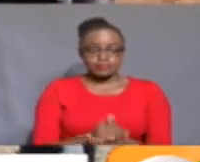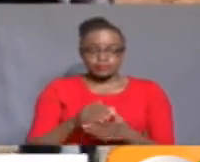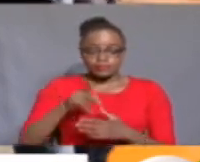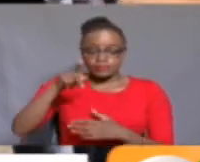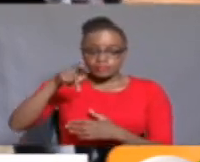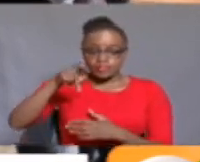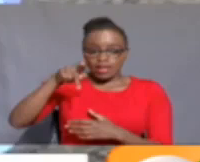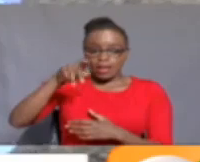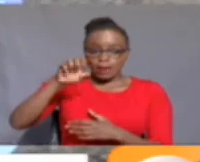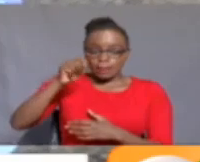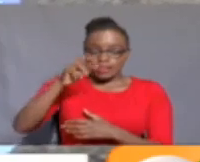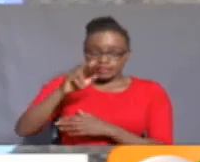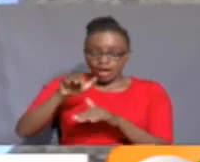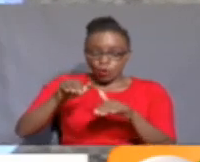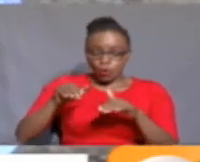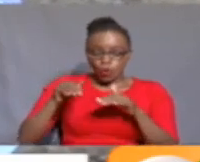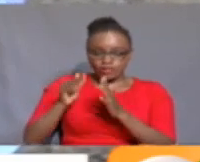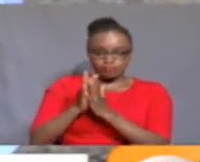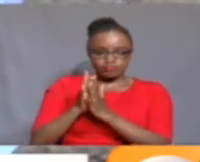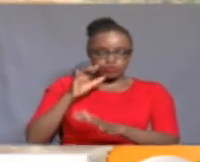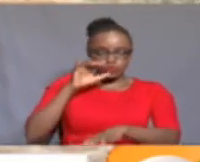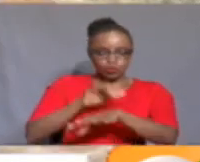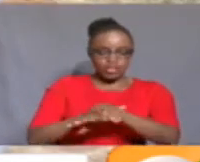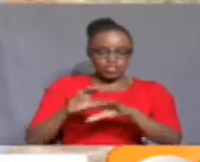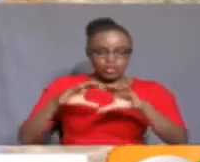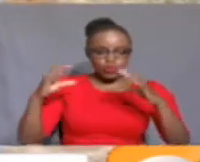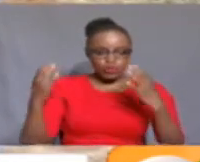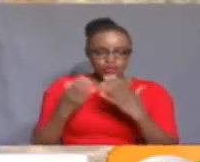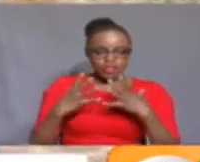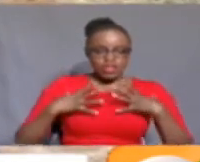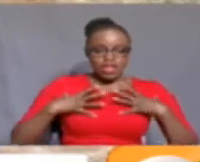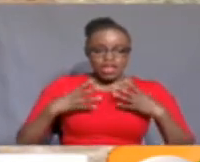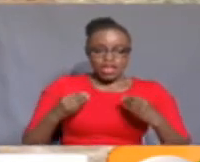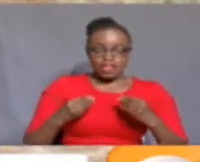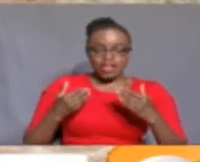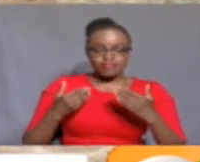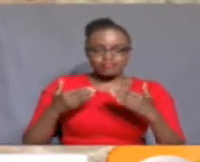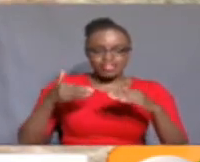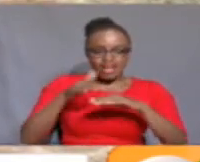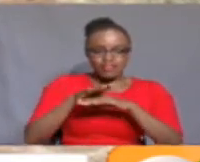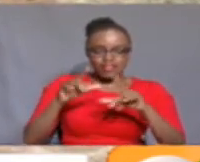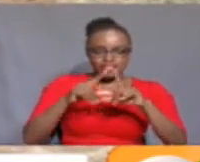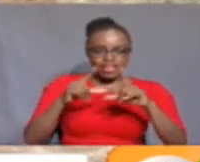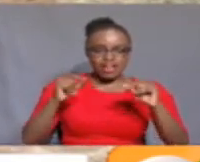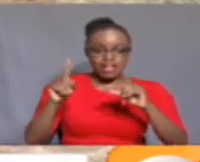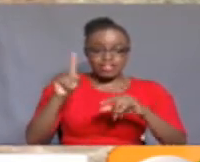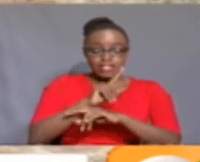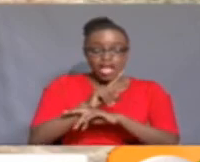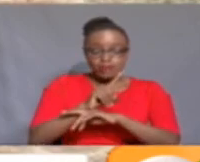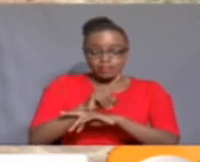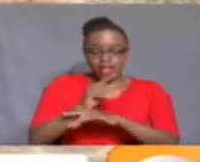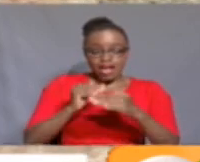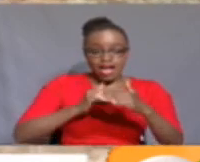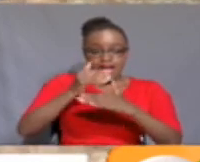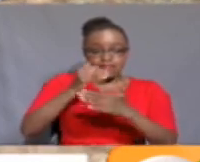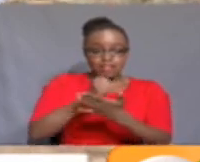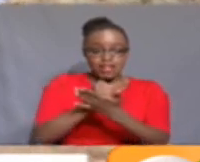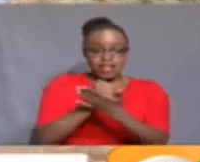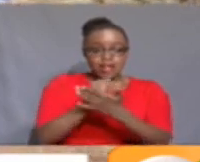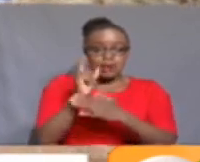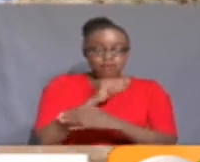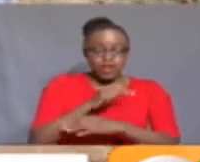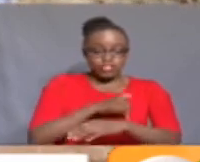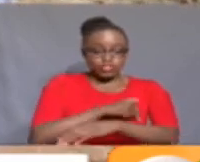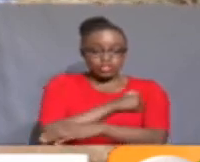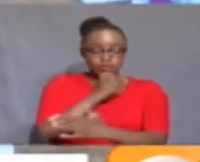Peter Komu eagerly waits in line to receive his universal health coverage card days after he had registered. This is at the